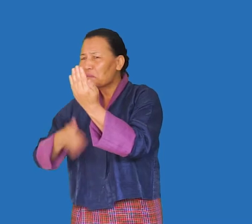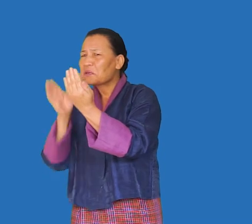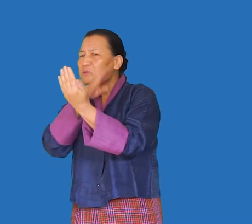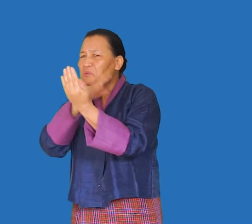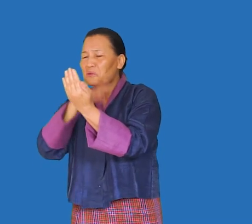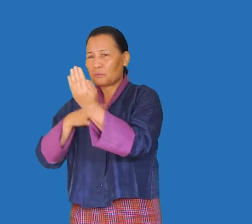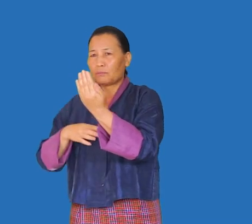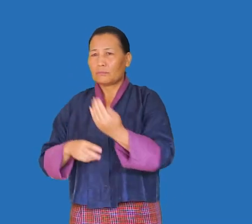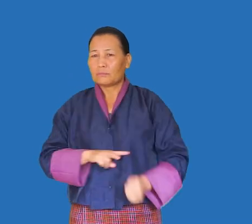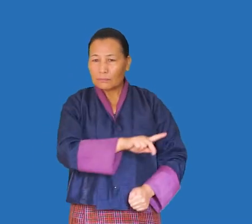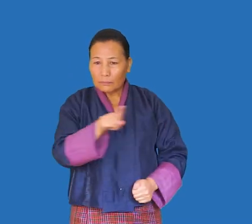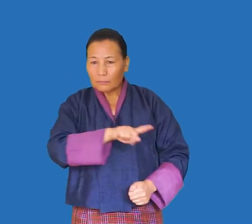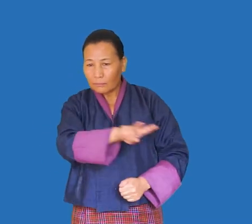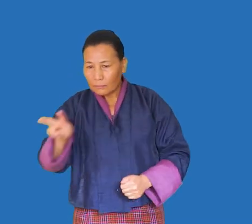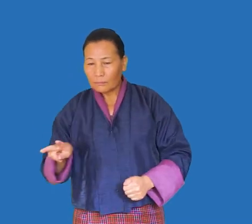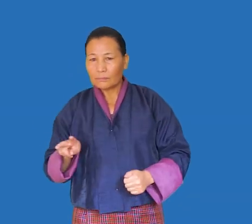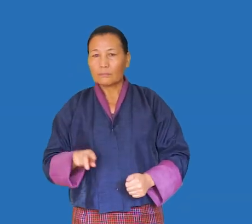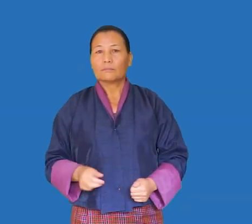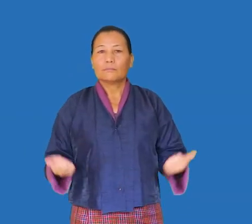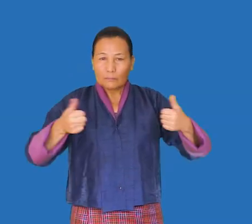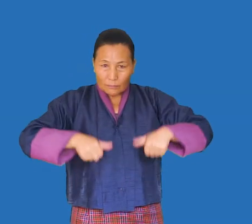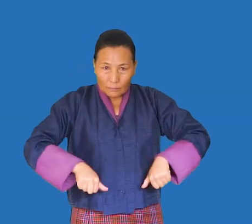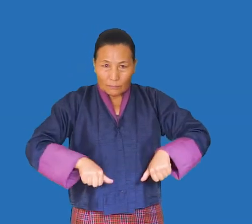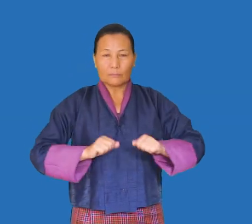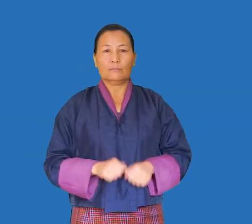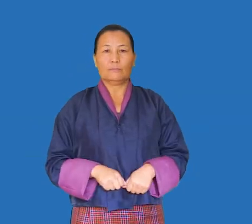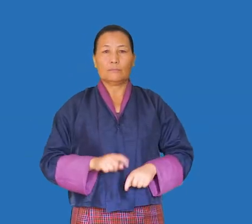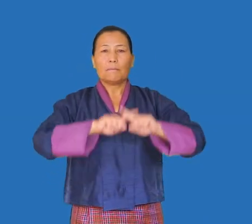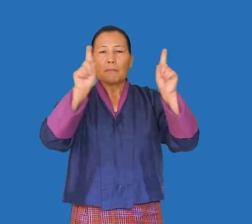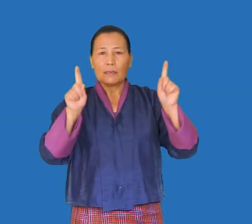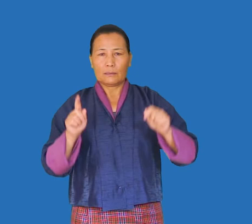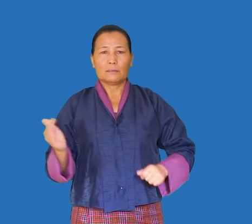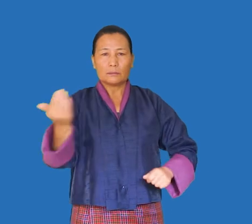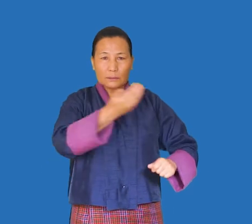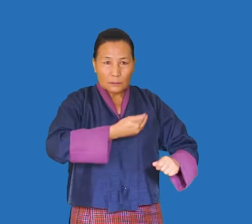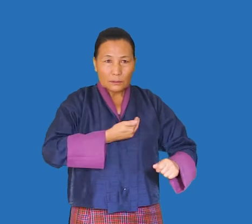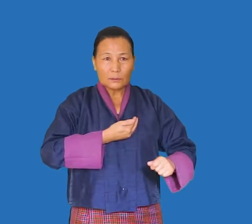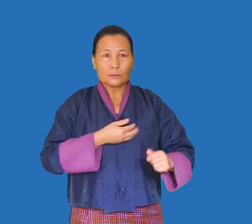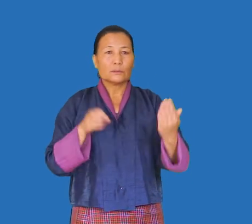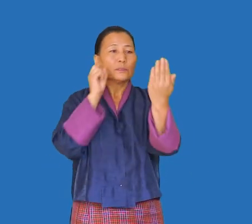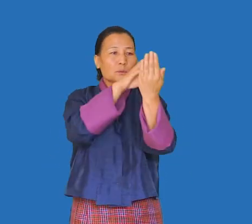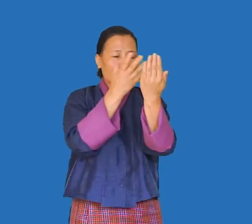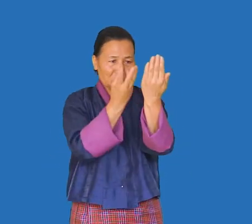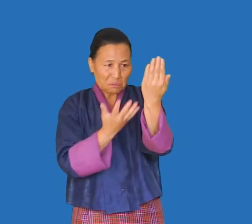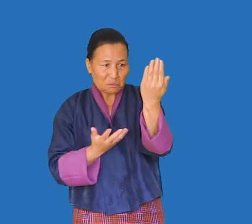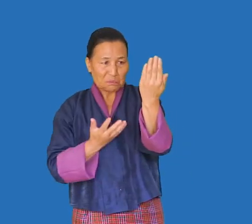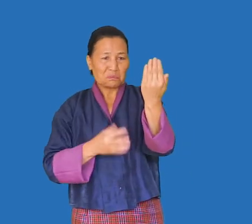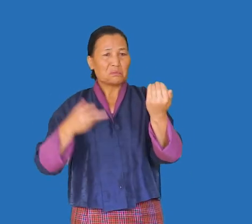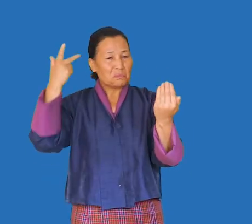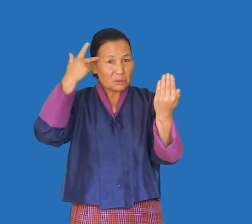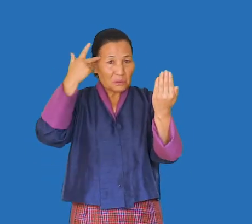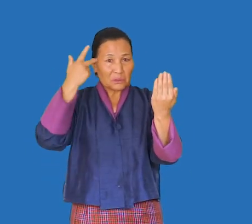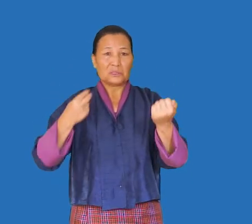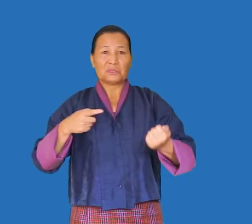and unethical purposes. Therefore, it is important to educate ourselves about the ethical